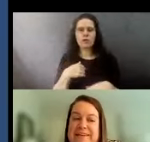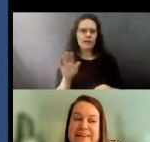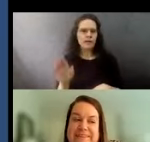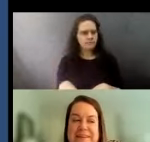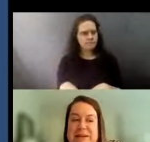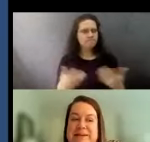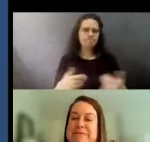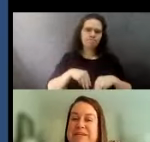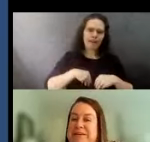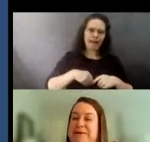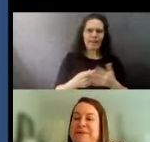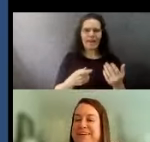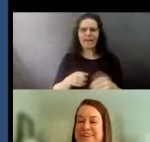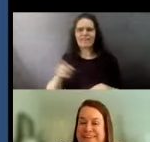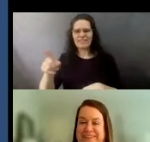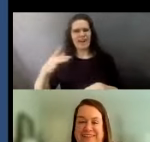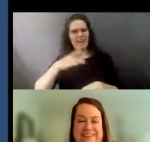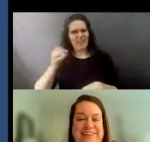I like that last line, make them say no.